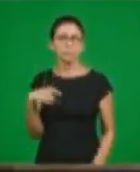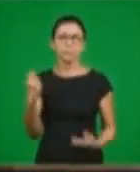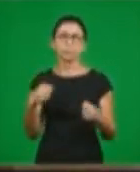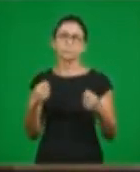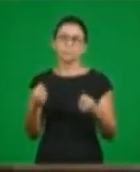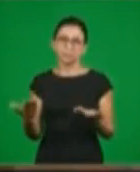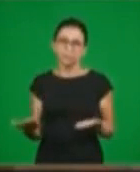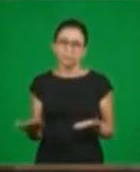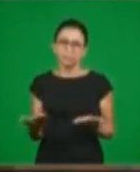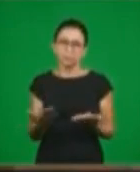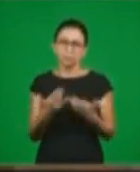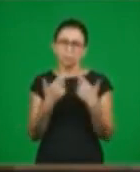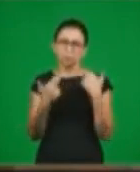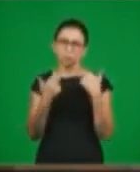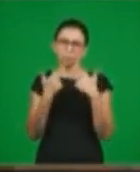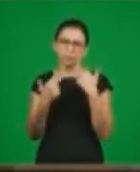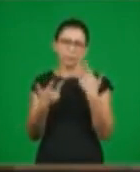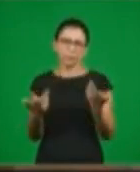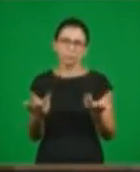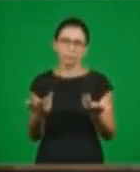attract you.